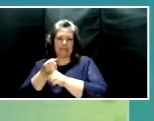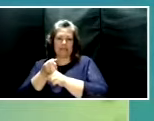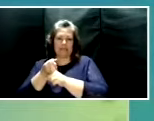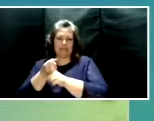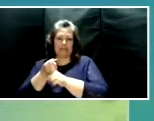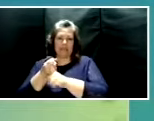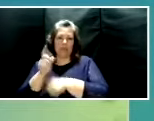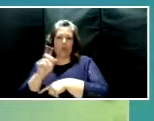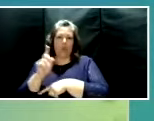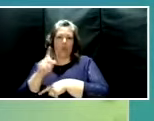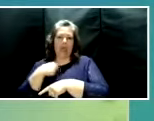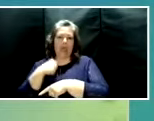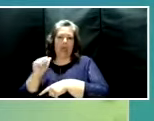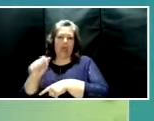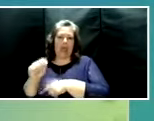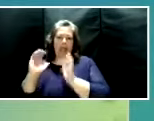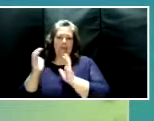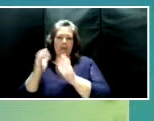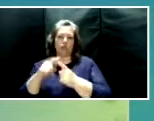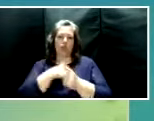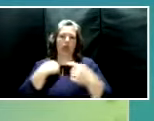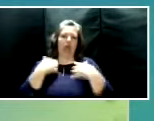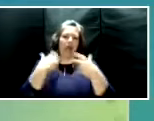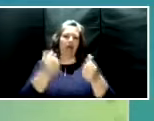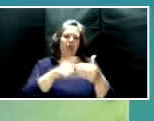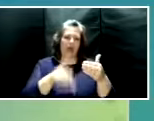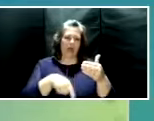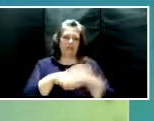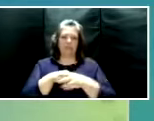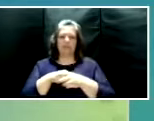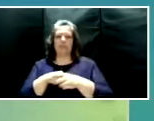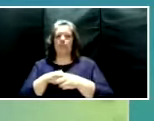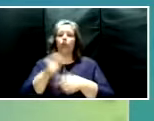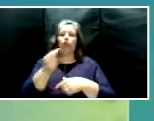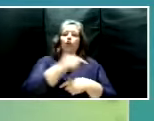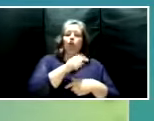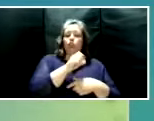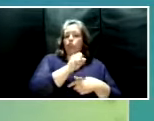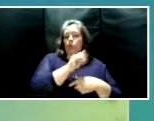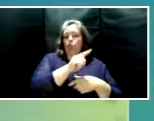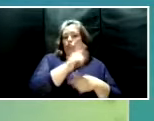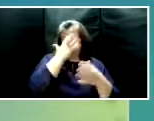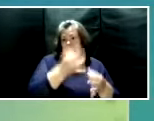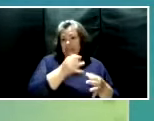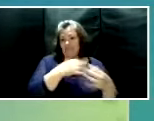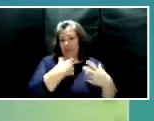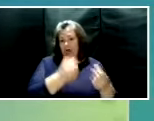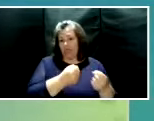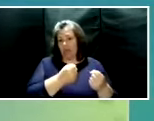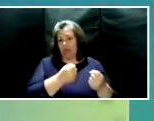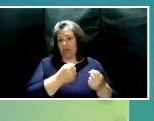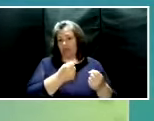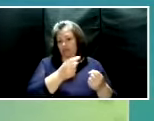where we are relative to our health outcomes. The social determinants of health are